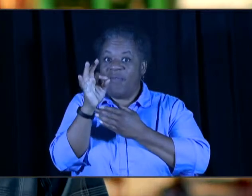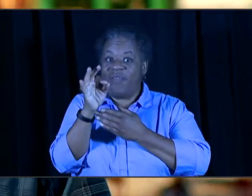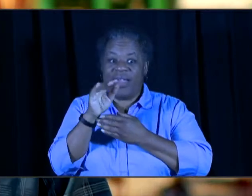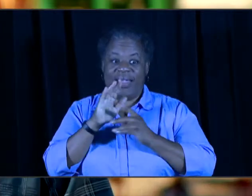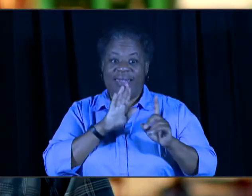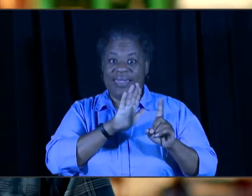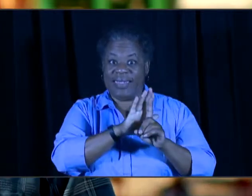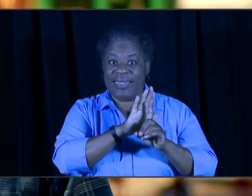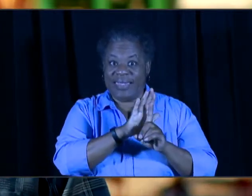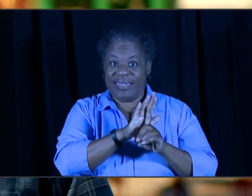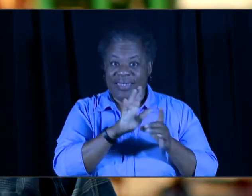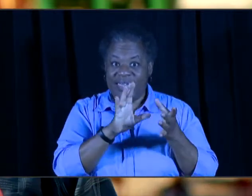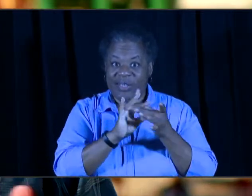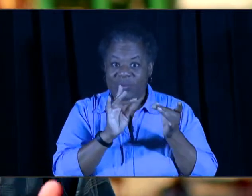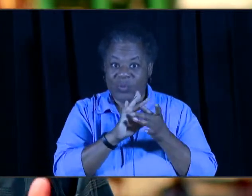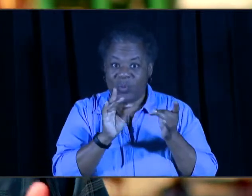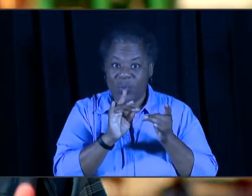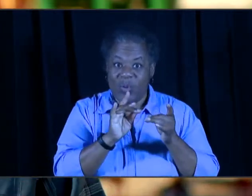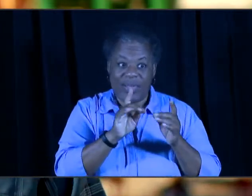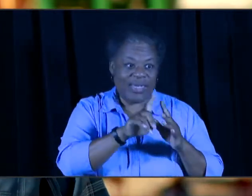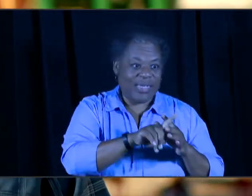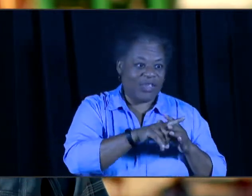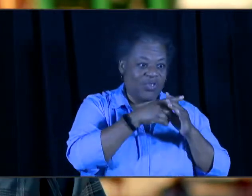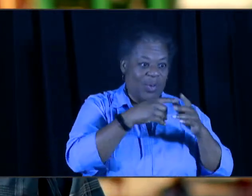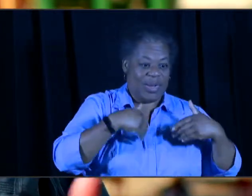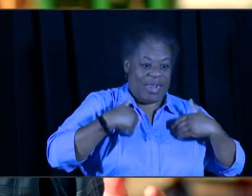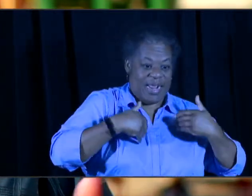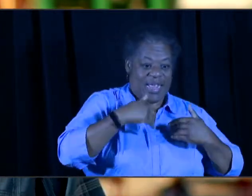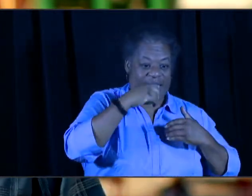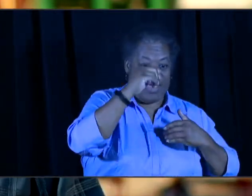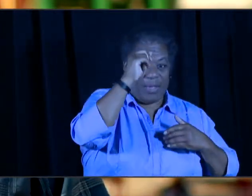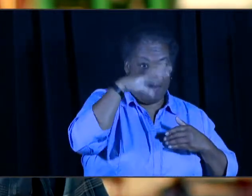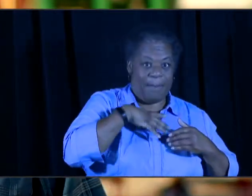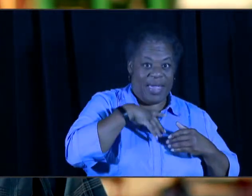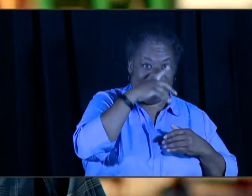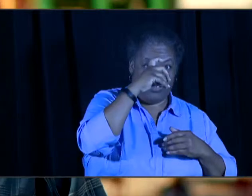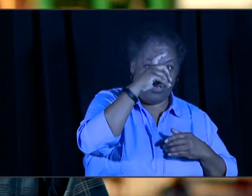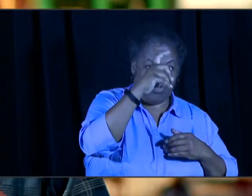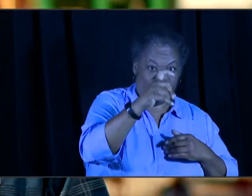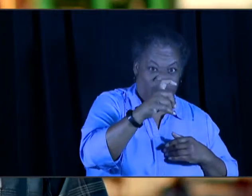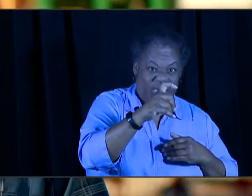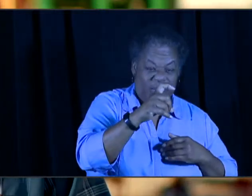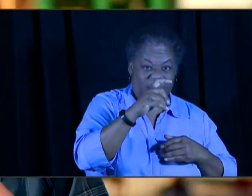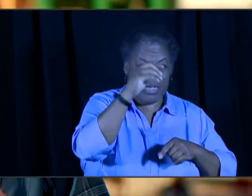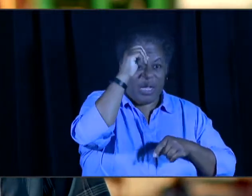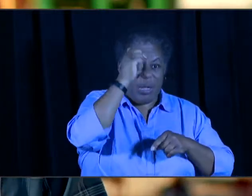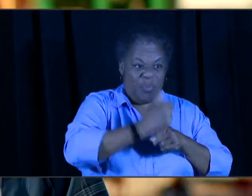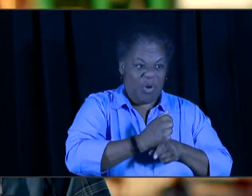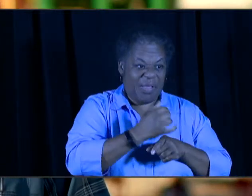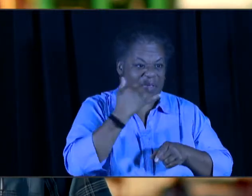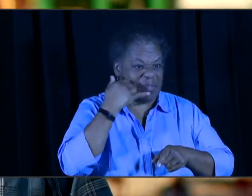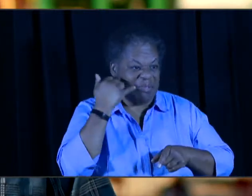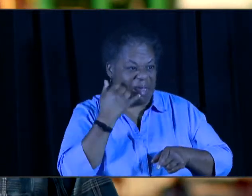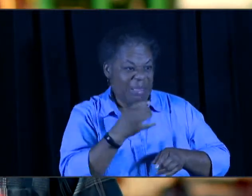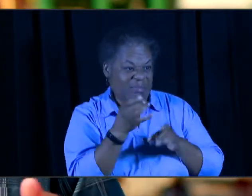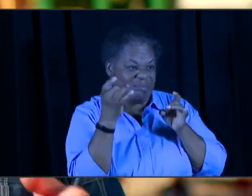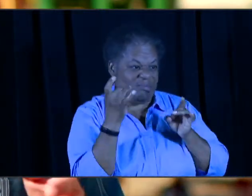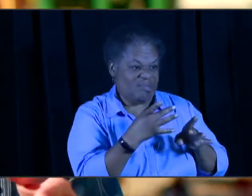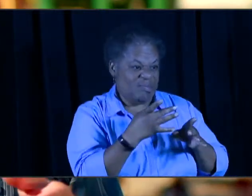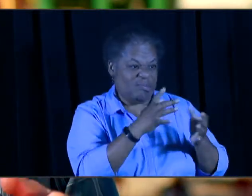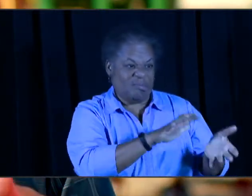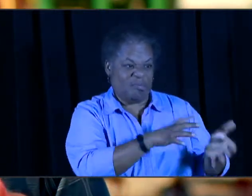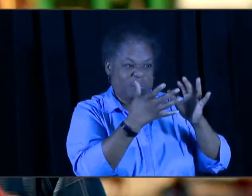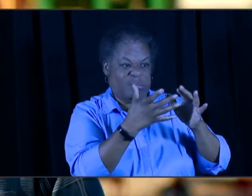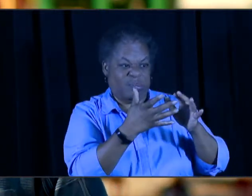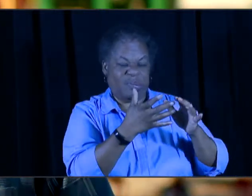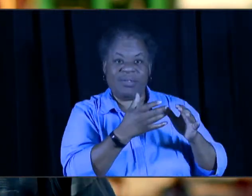circle. What began with a young man's dream that was shattered by his brother's jealousy and hatred now